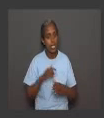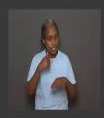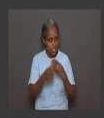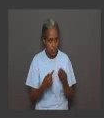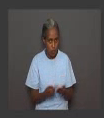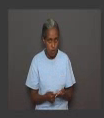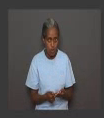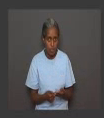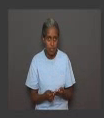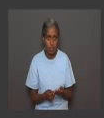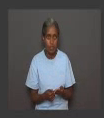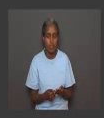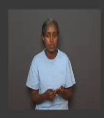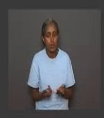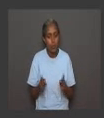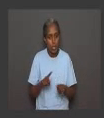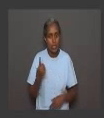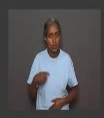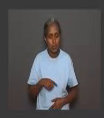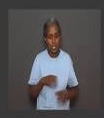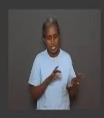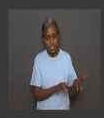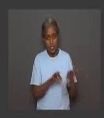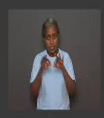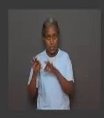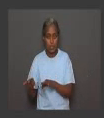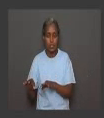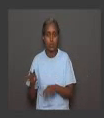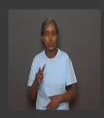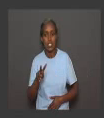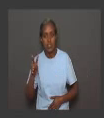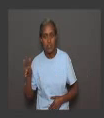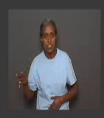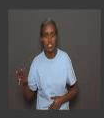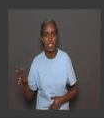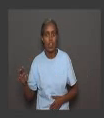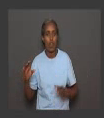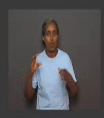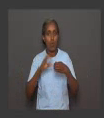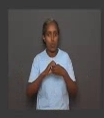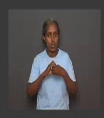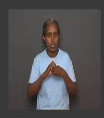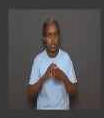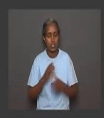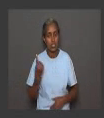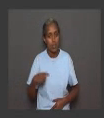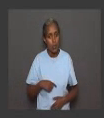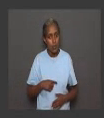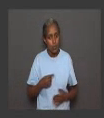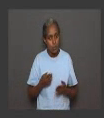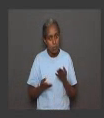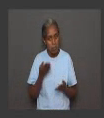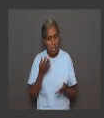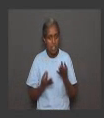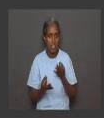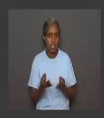Therefore, when we substitute the vector components, we may express